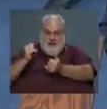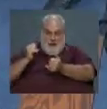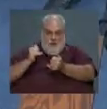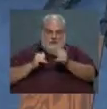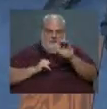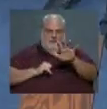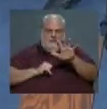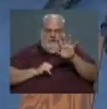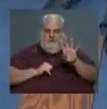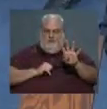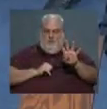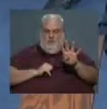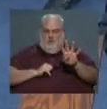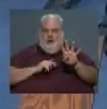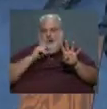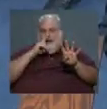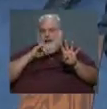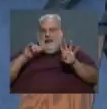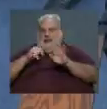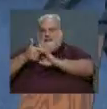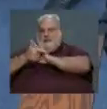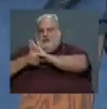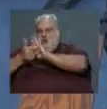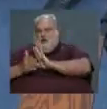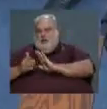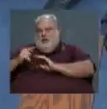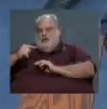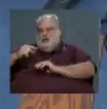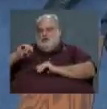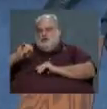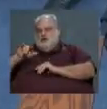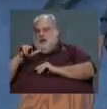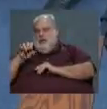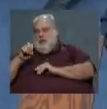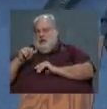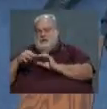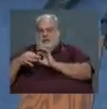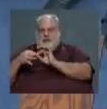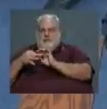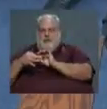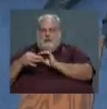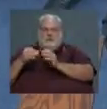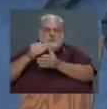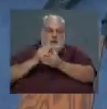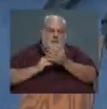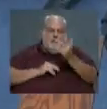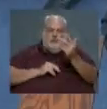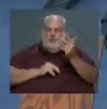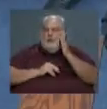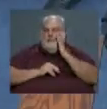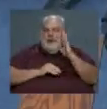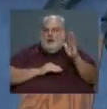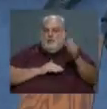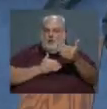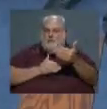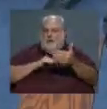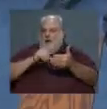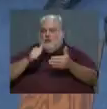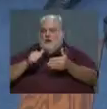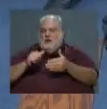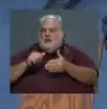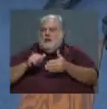units. And as Mr. Giles stated, there are some three-bedroom and the rest, I think